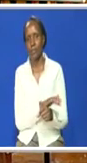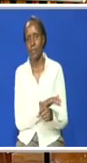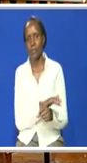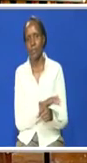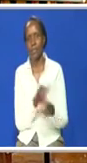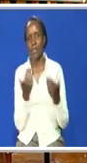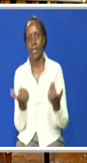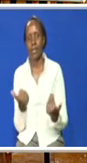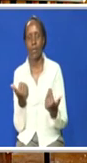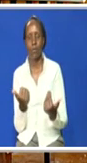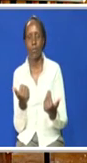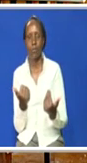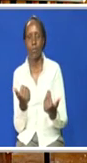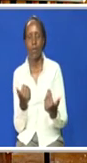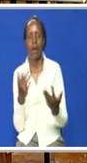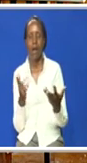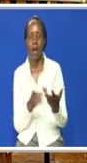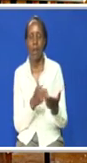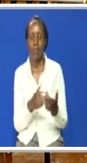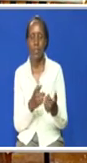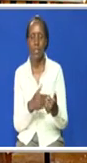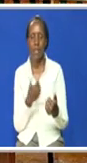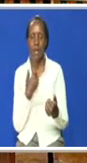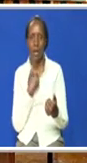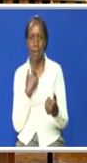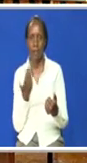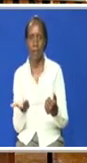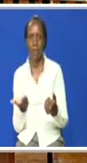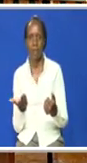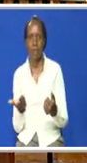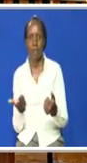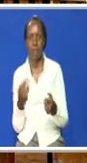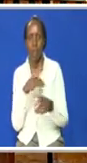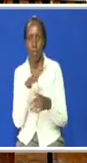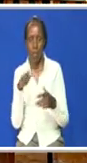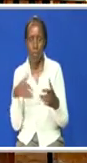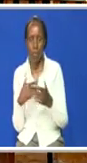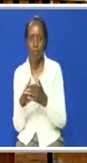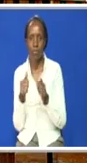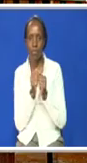How many bottle tops do I have all together?